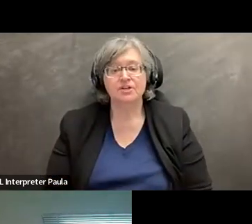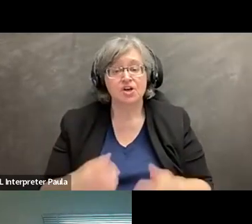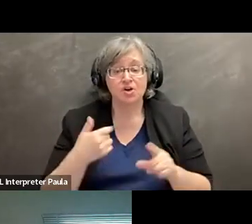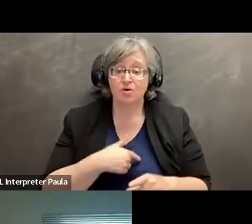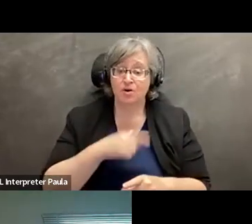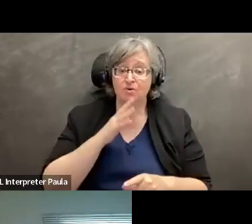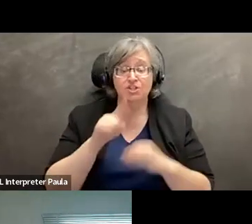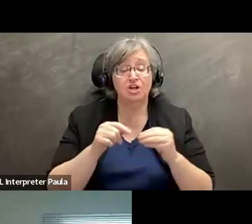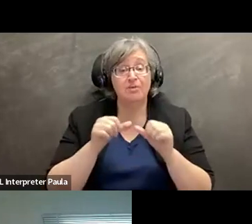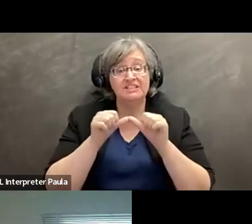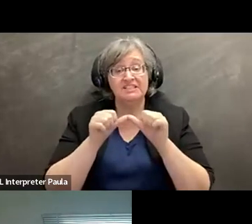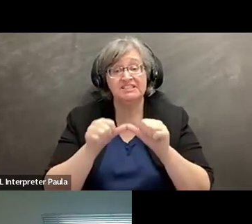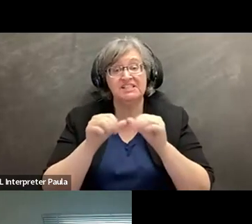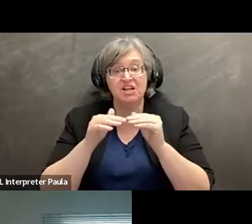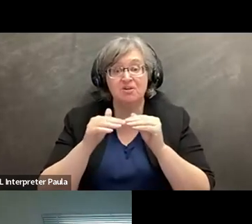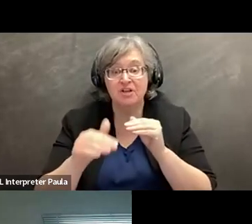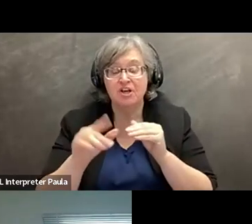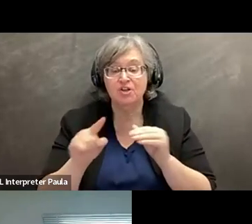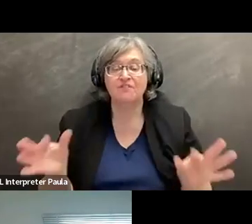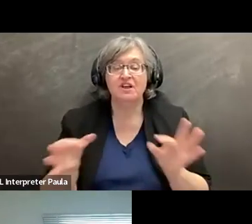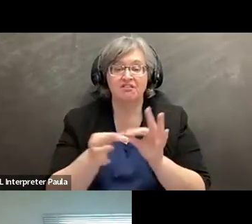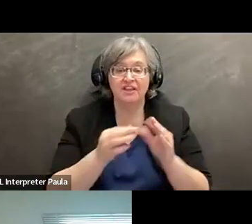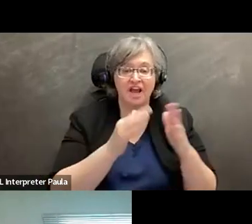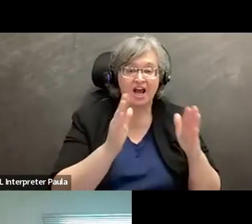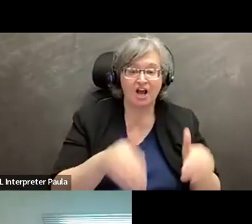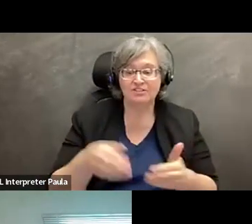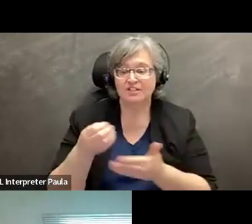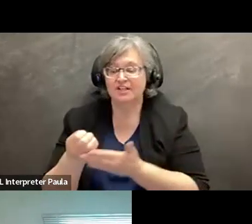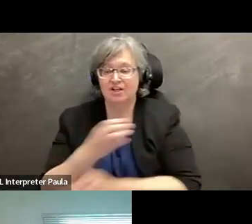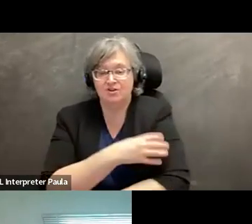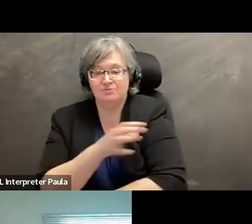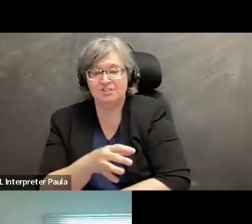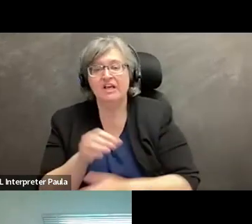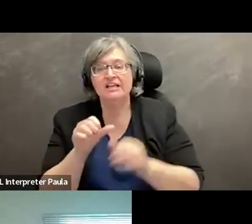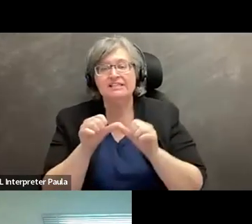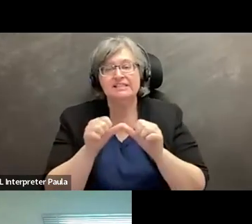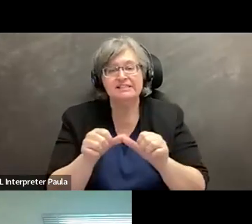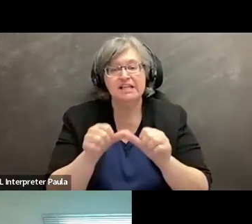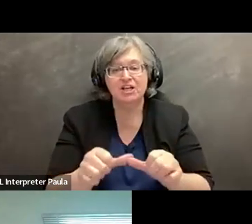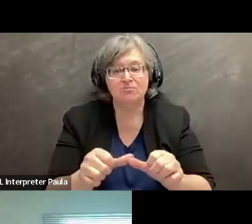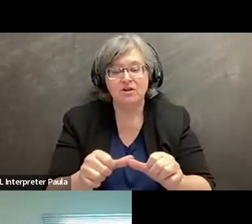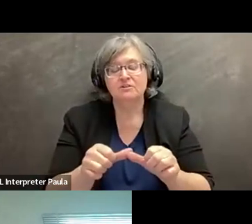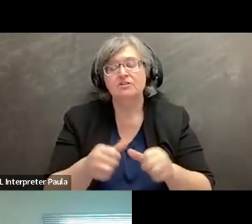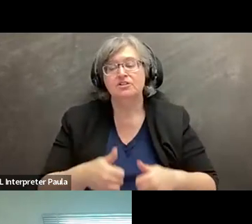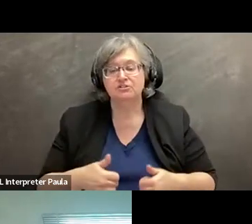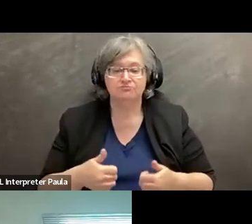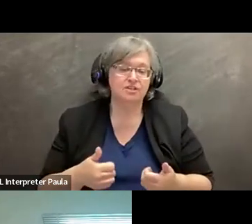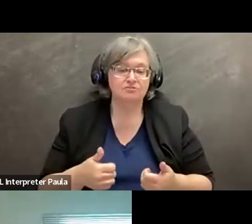about sustainability, you have to link those two together, sustainable solutions.